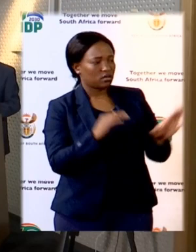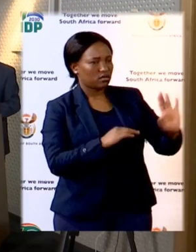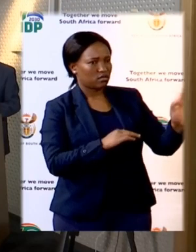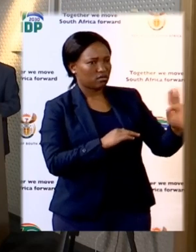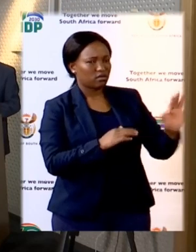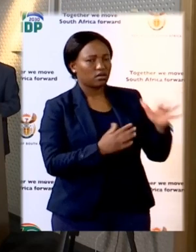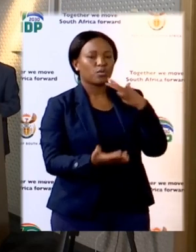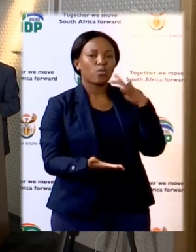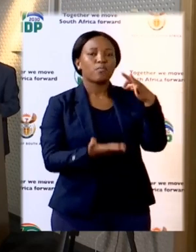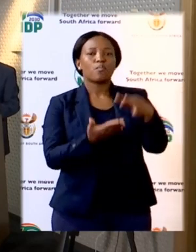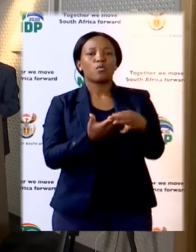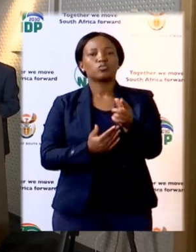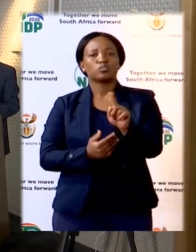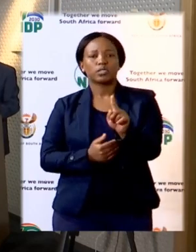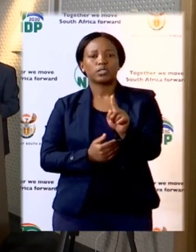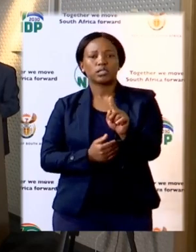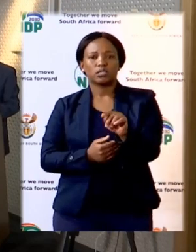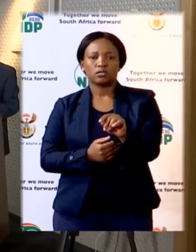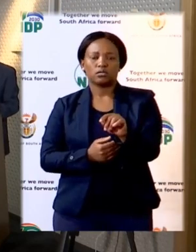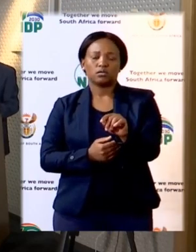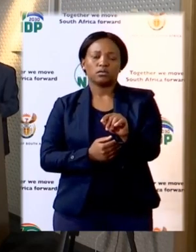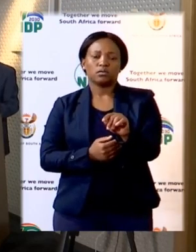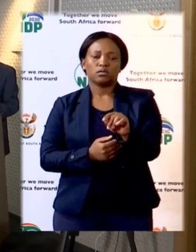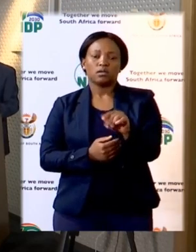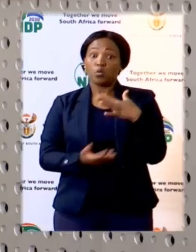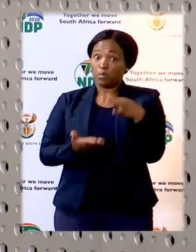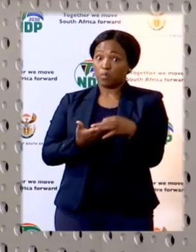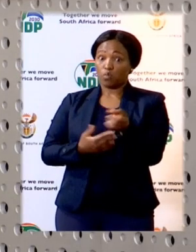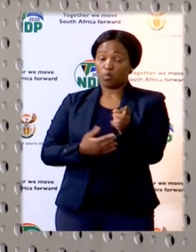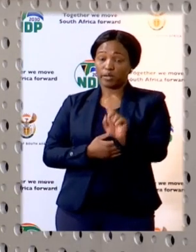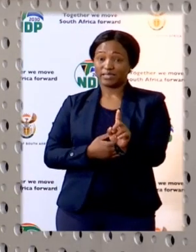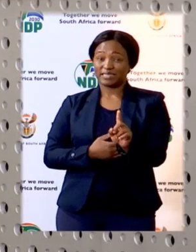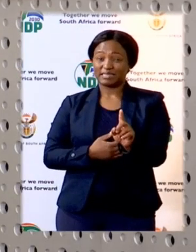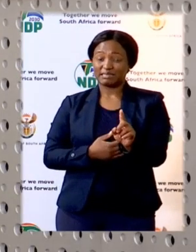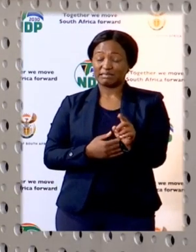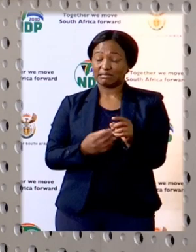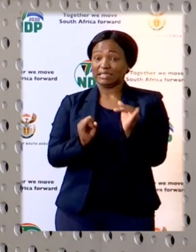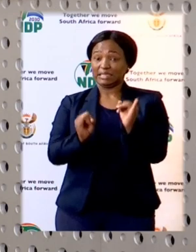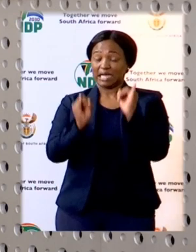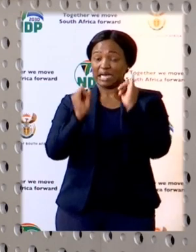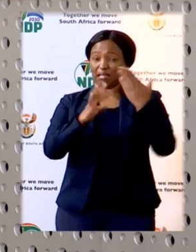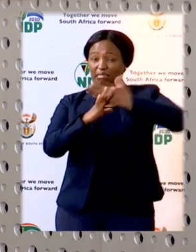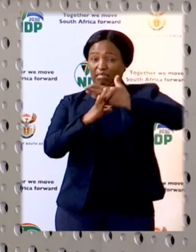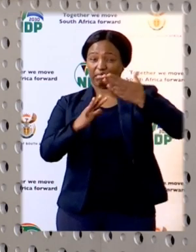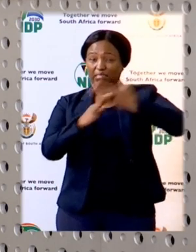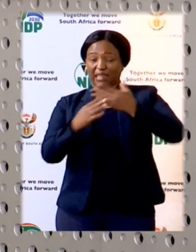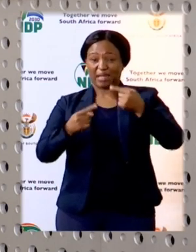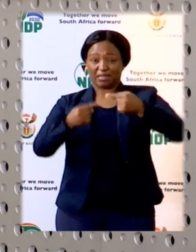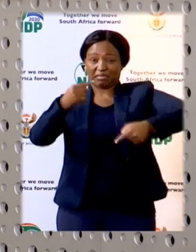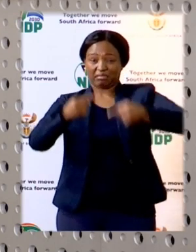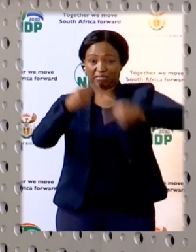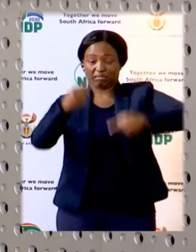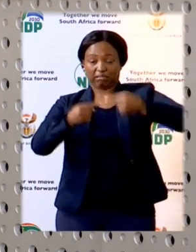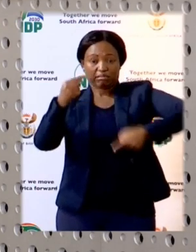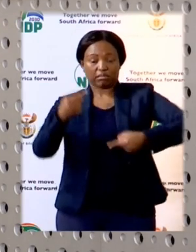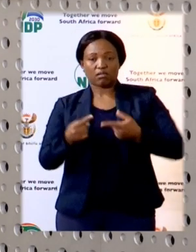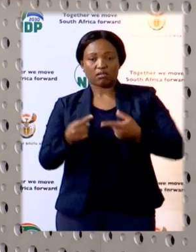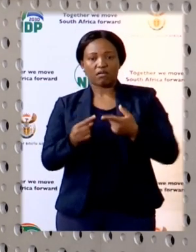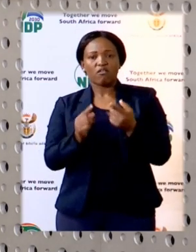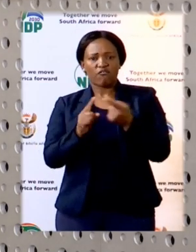we will propose, Mshengu, because there is serious interference on